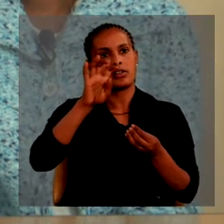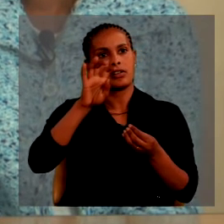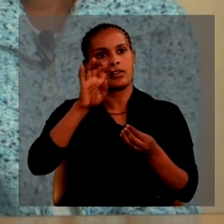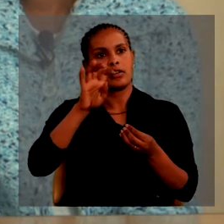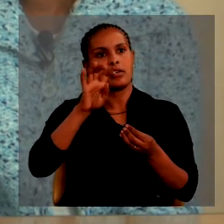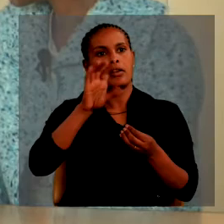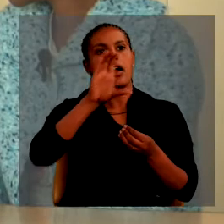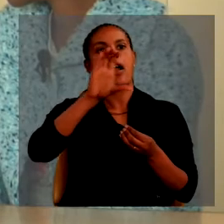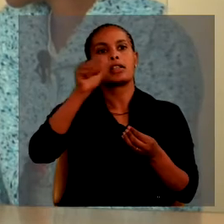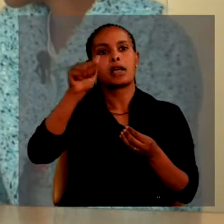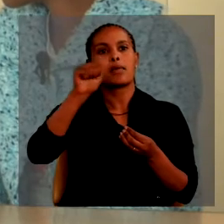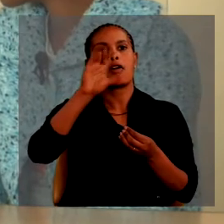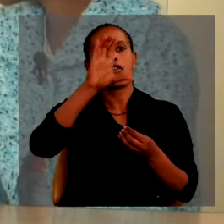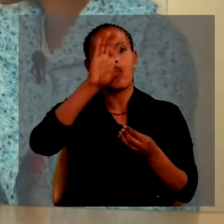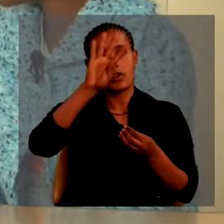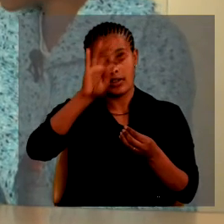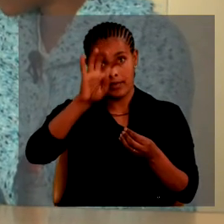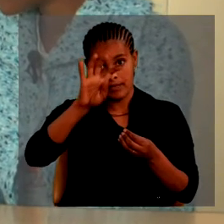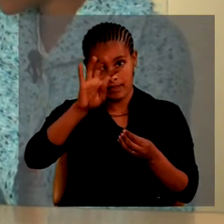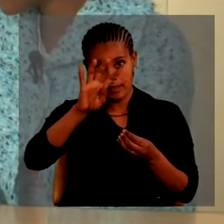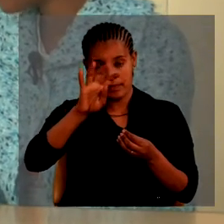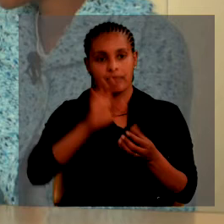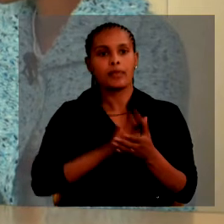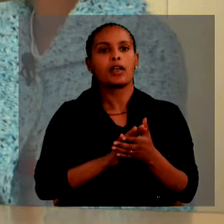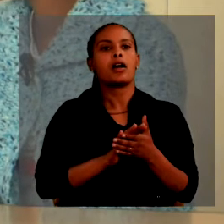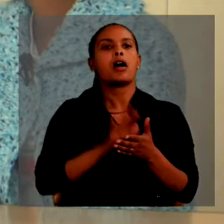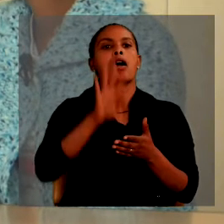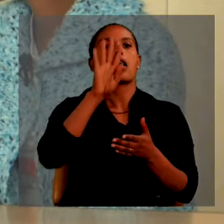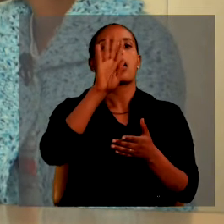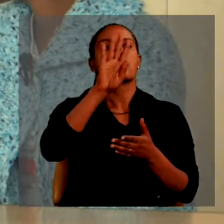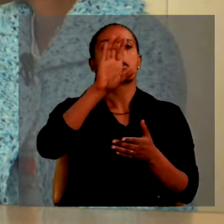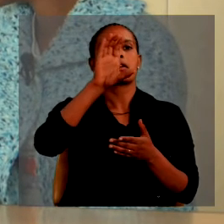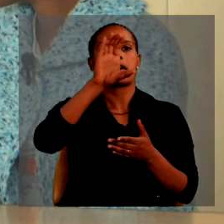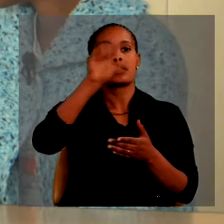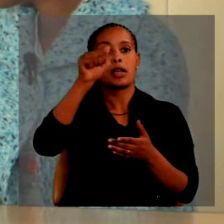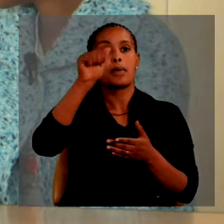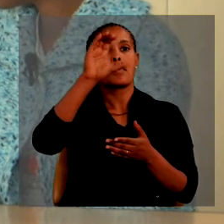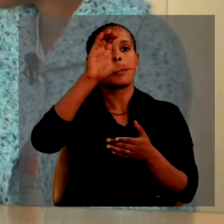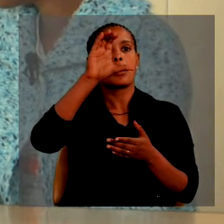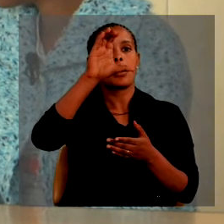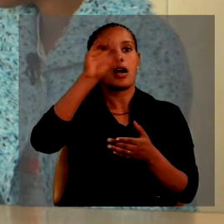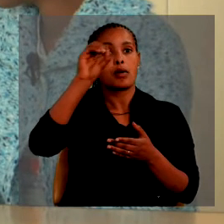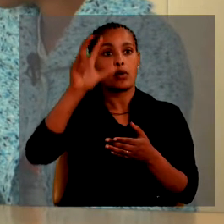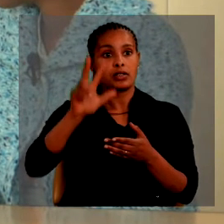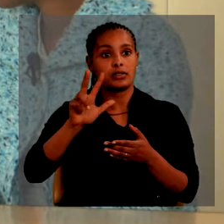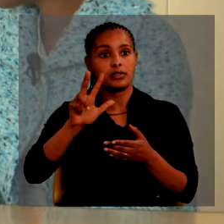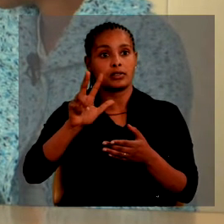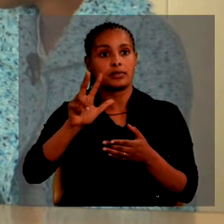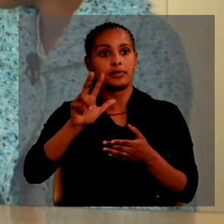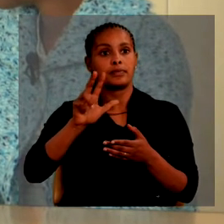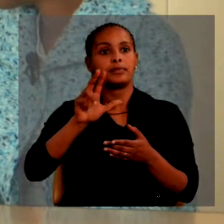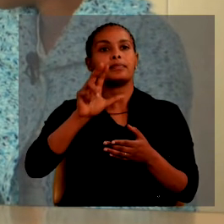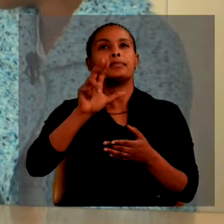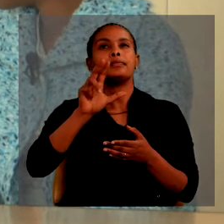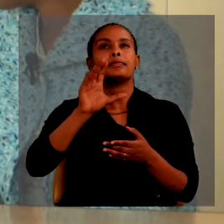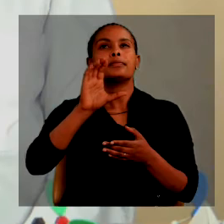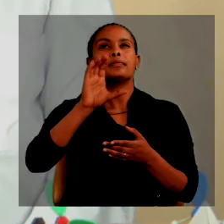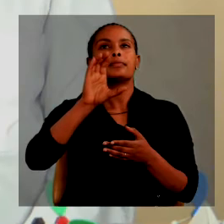only? Calcium is 40. So calcium carbonate, you know carbon is? Carbon is